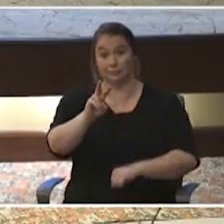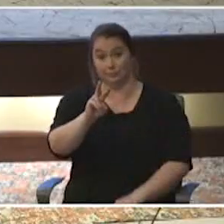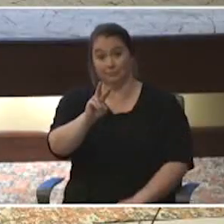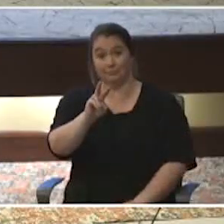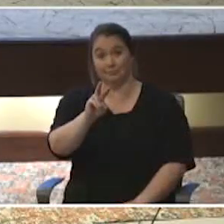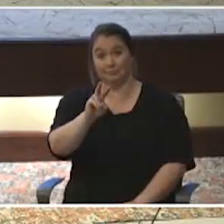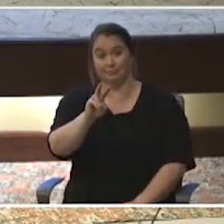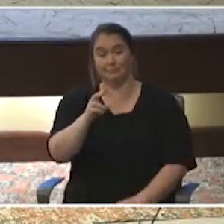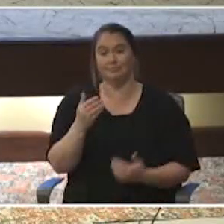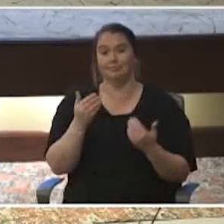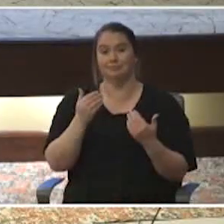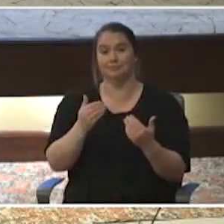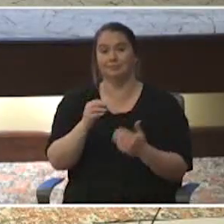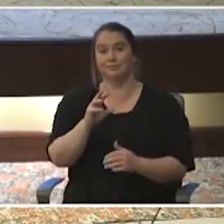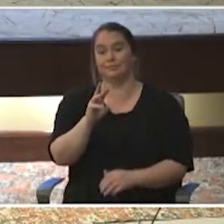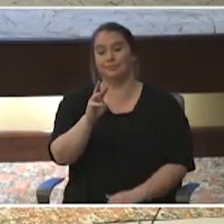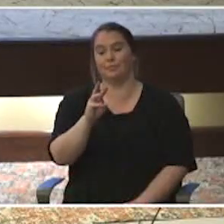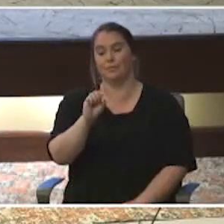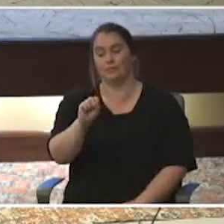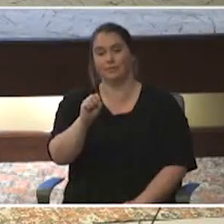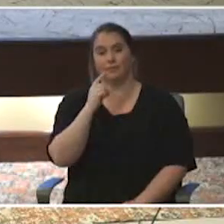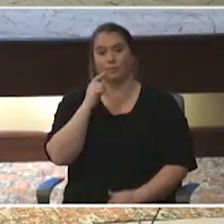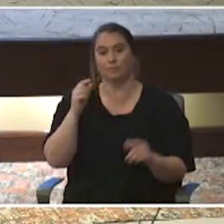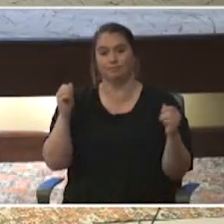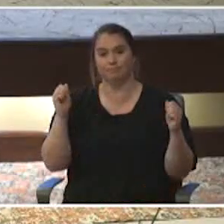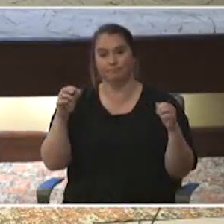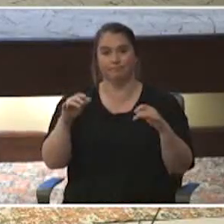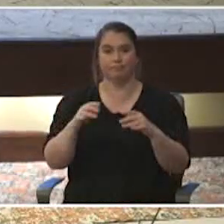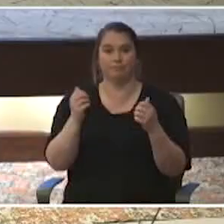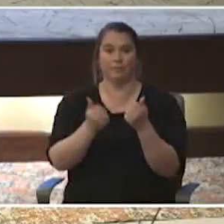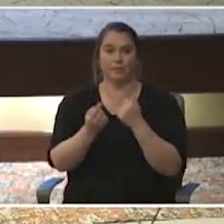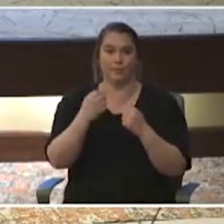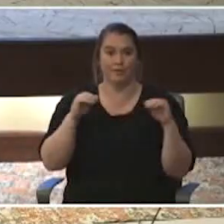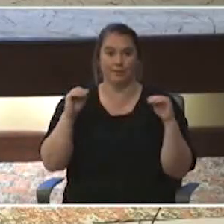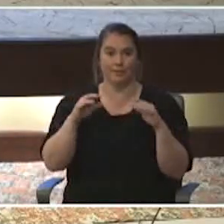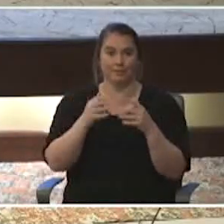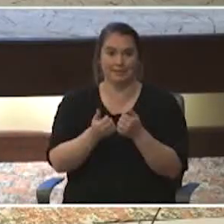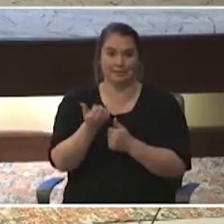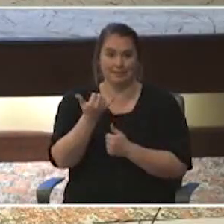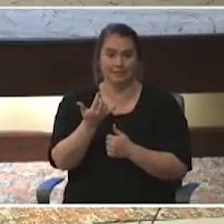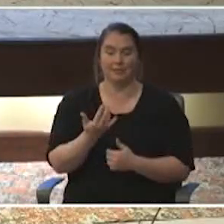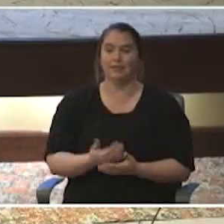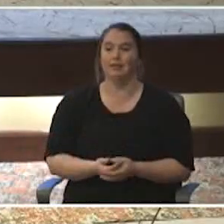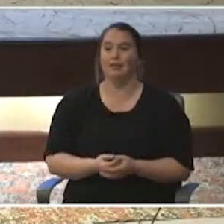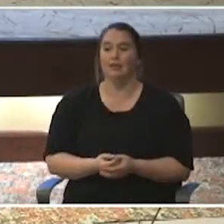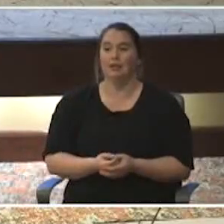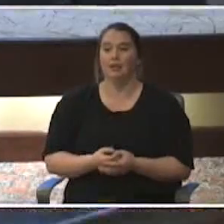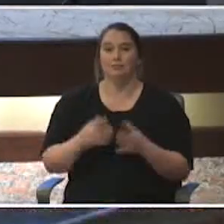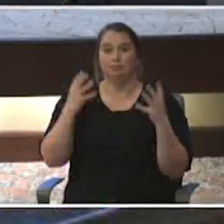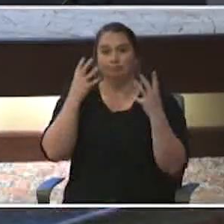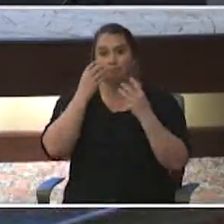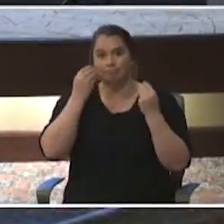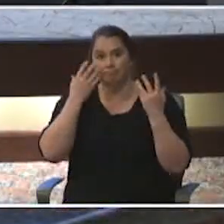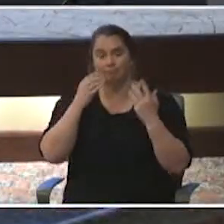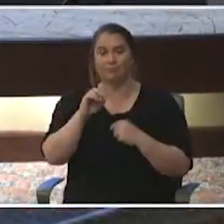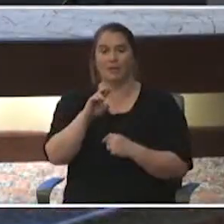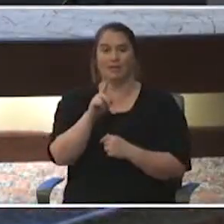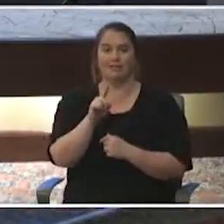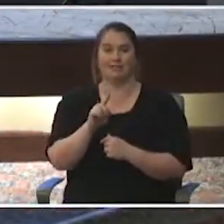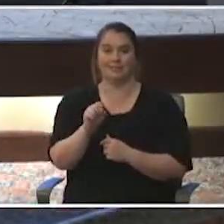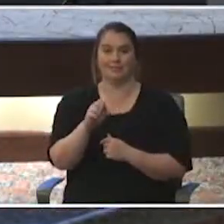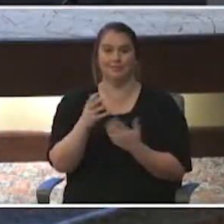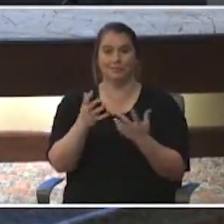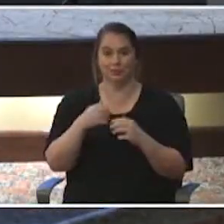3:02 p.m. Welcome to the work session of the Waco City Council. Welcome to all the people gathered here in the beautiful Bosque Theater Gallery here in downtown Waco. Welcome to all the viewers at